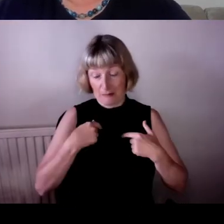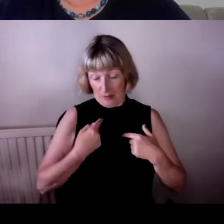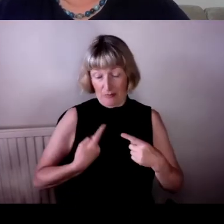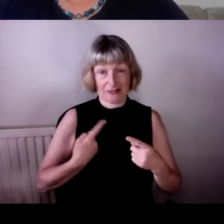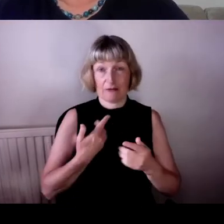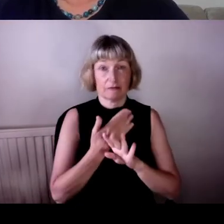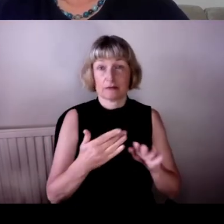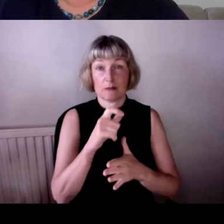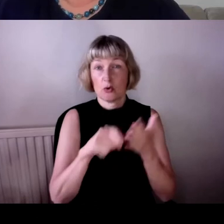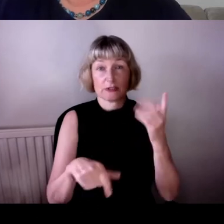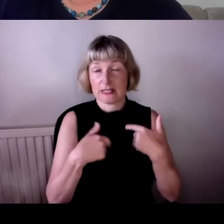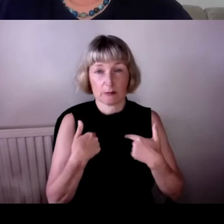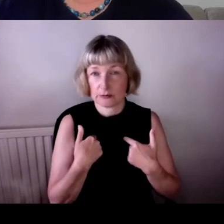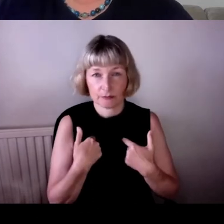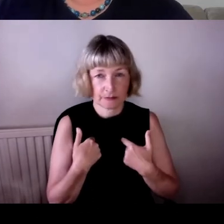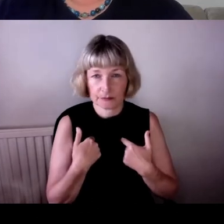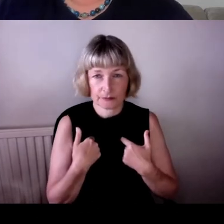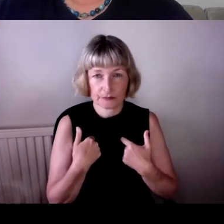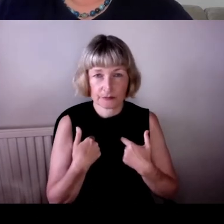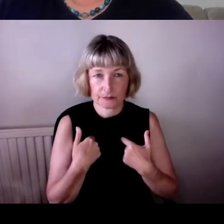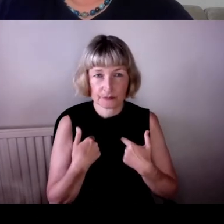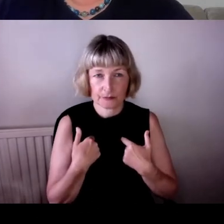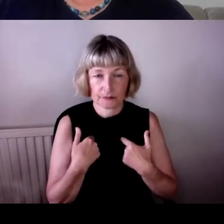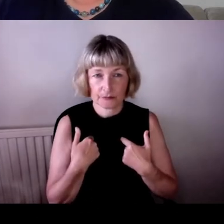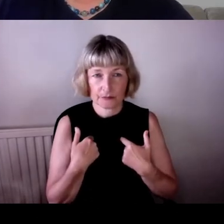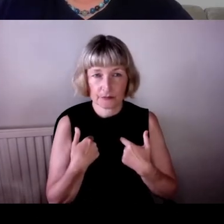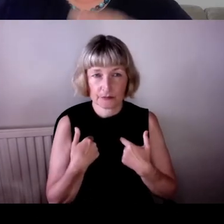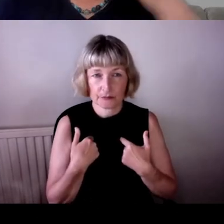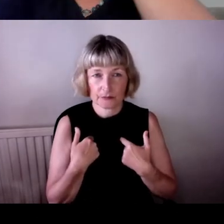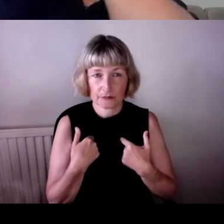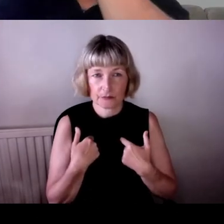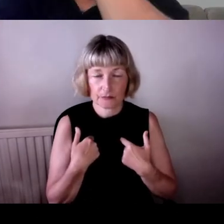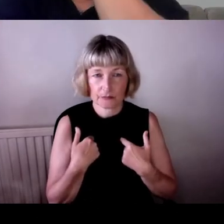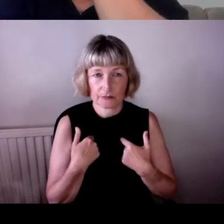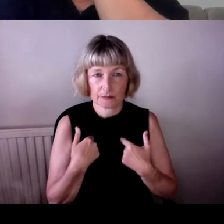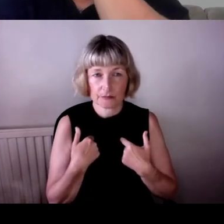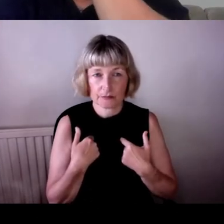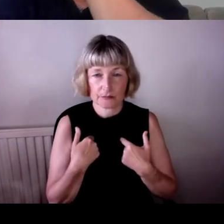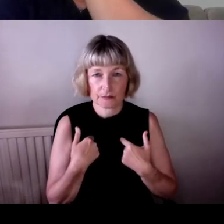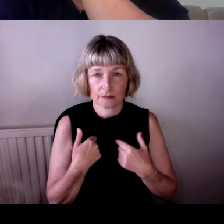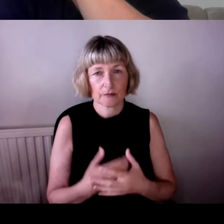problems, but I can't say I'm disabled. But I would certainly,